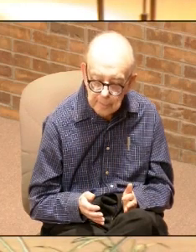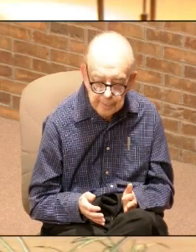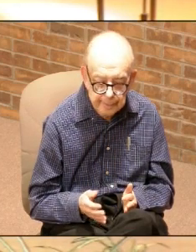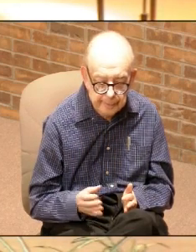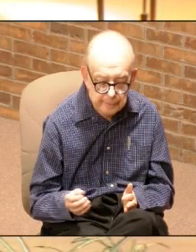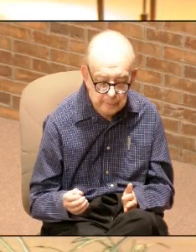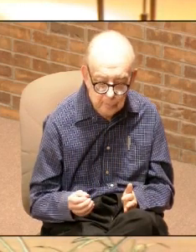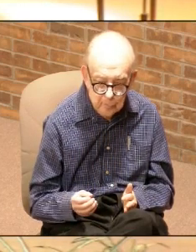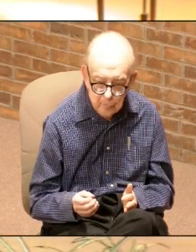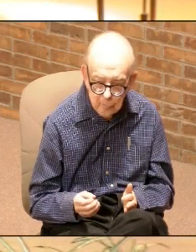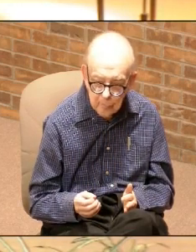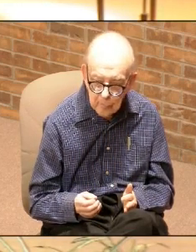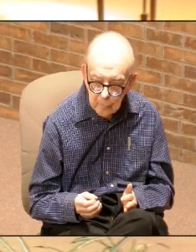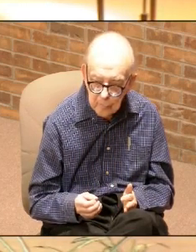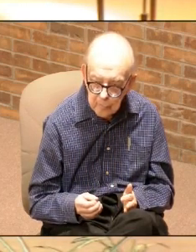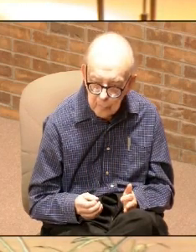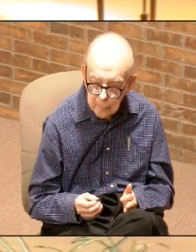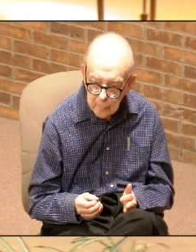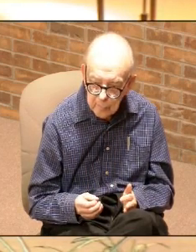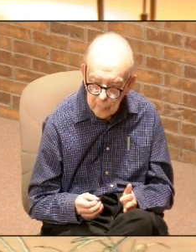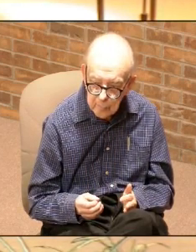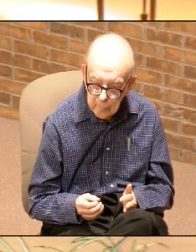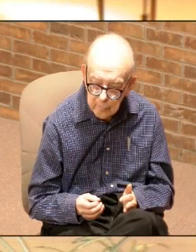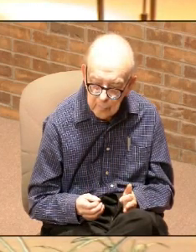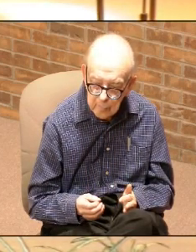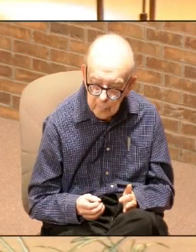And so,